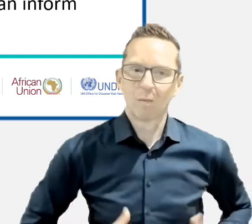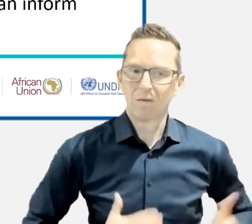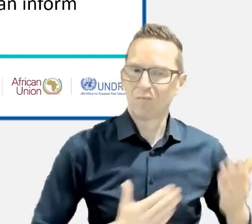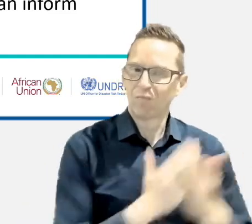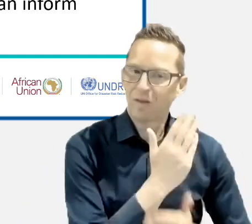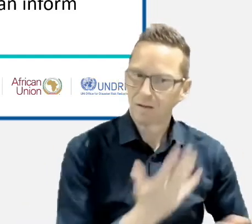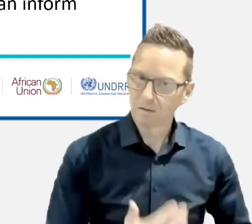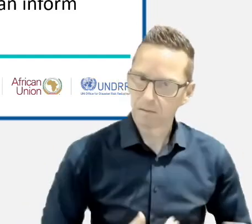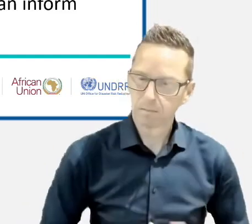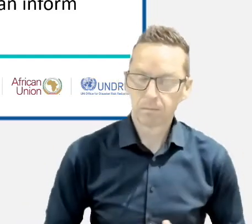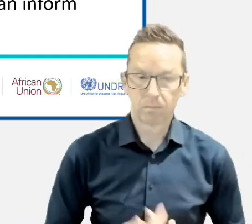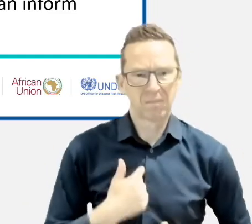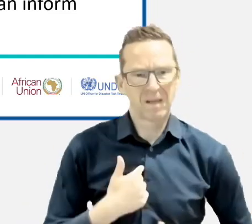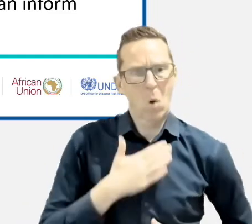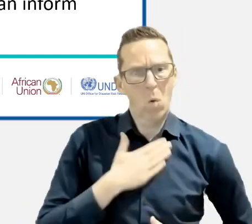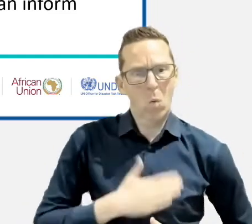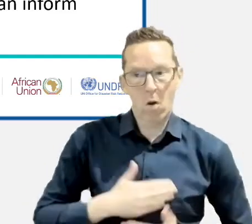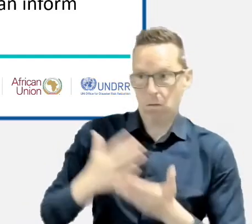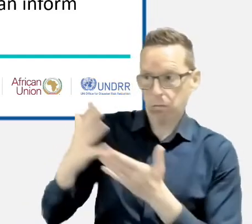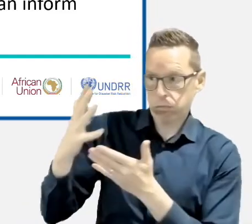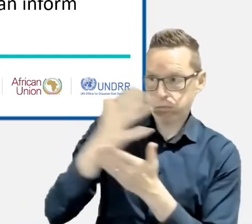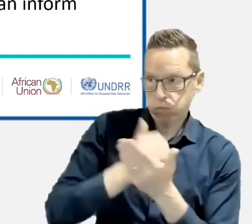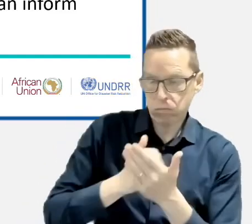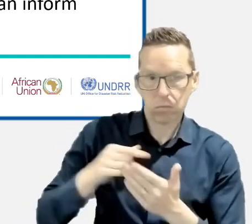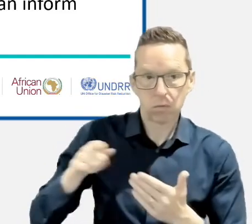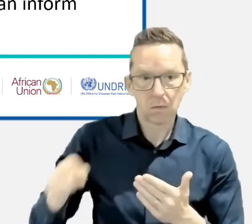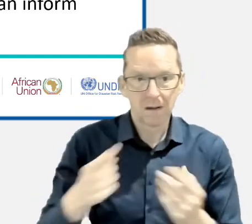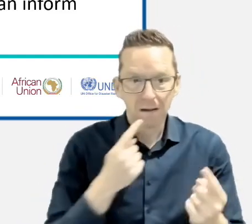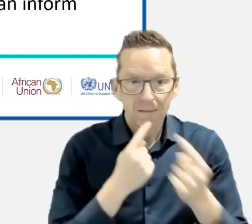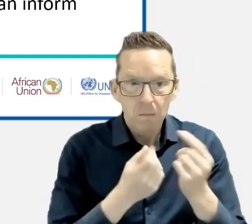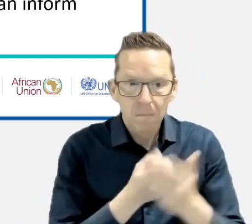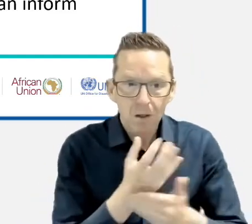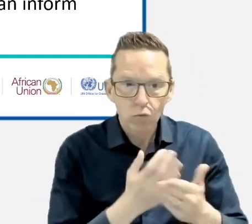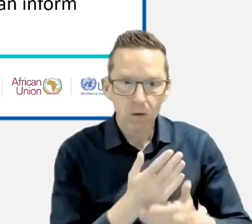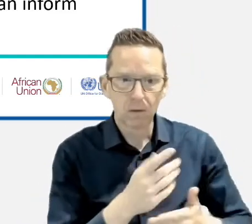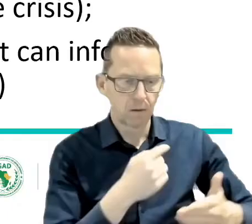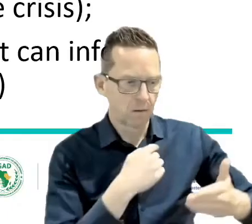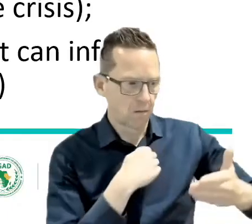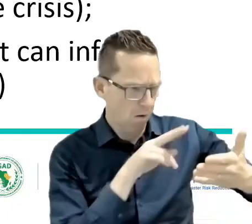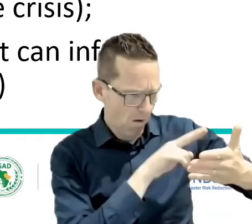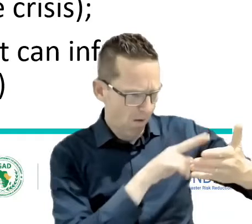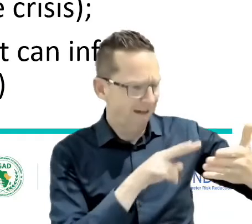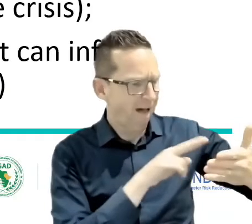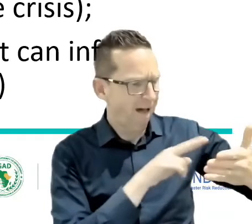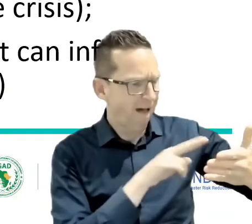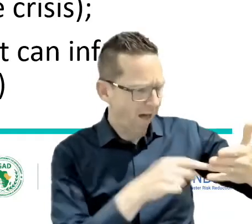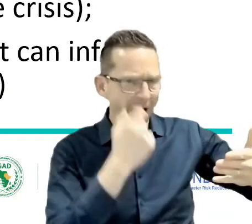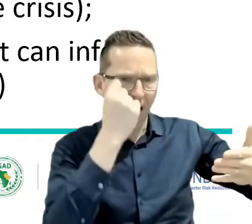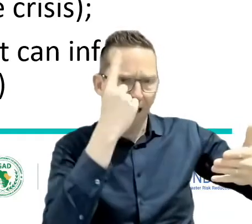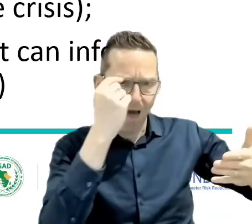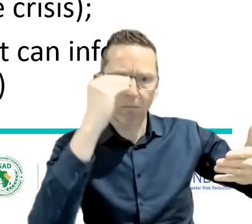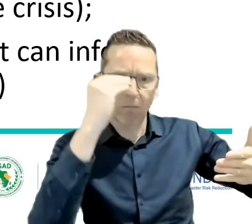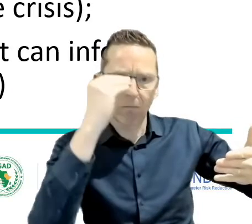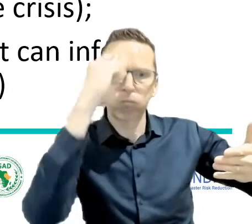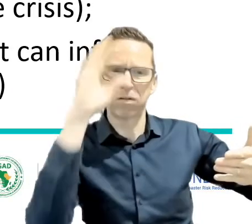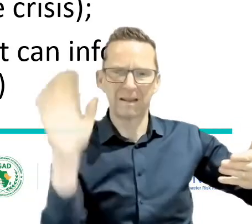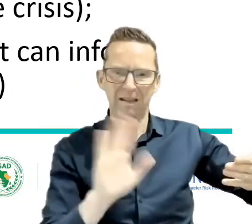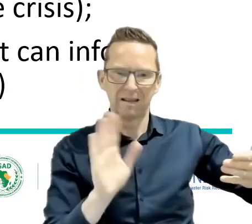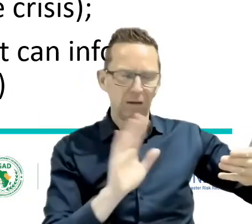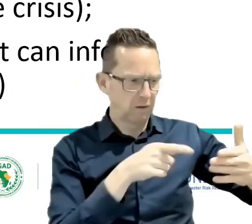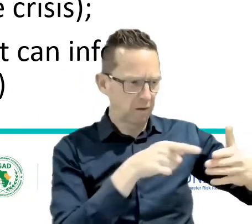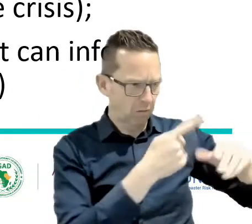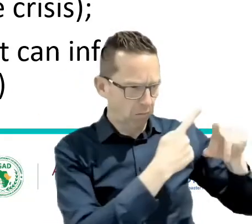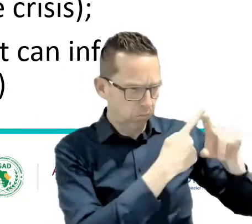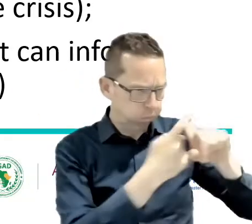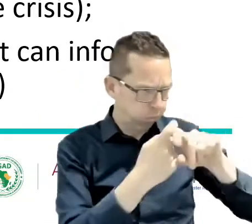the communities that we serve, and the chair spoke to that critical last mile, we have to find ways of translating technical